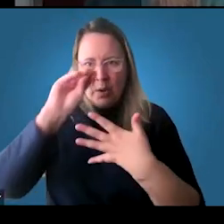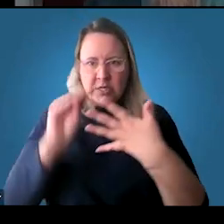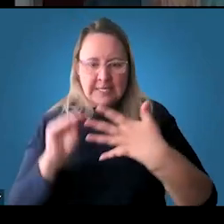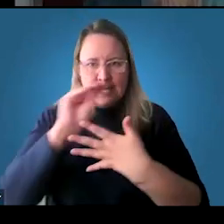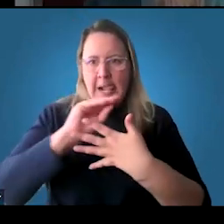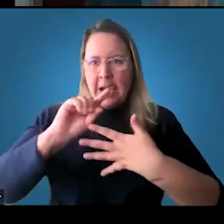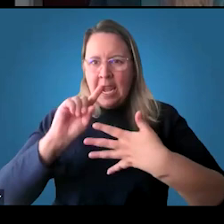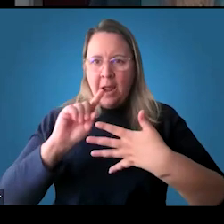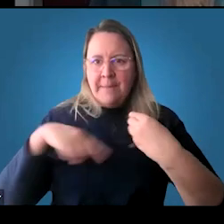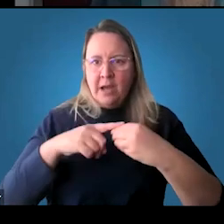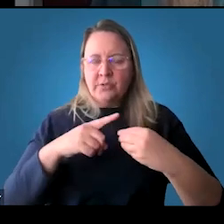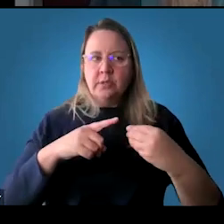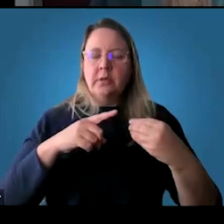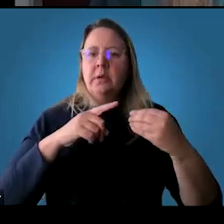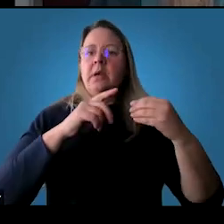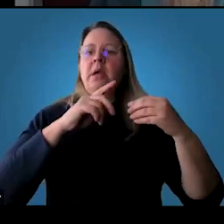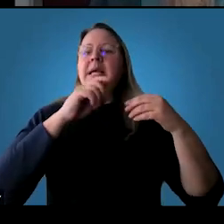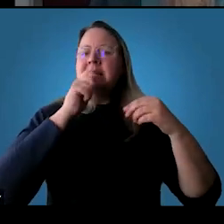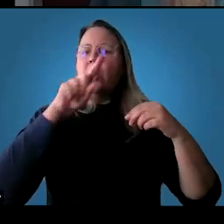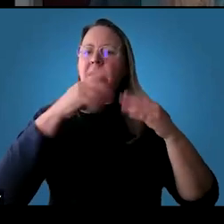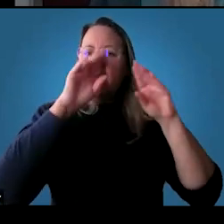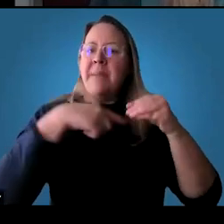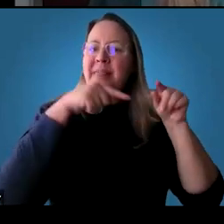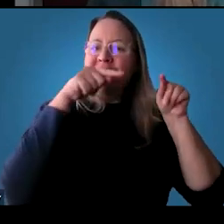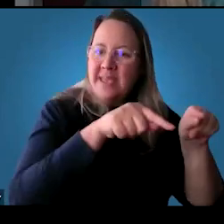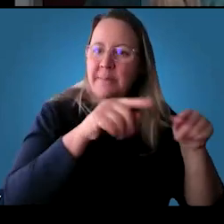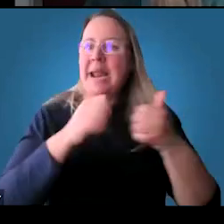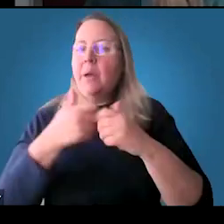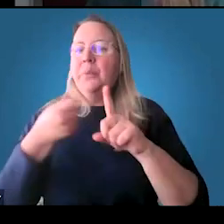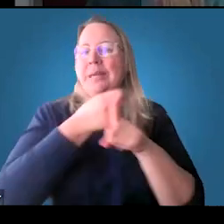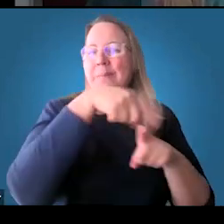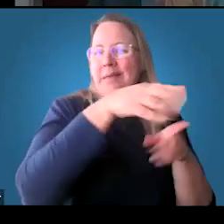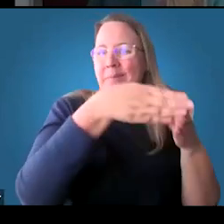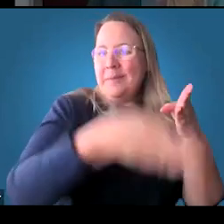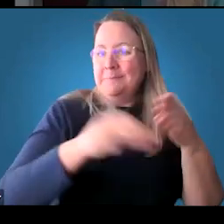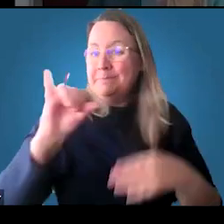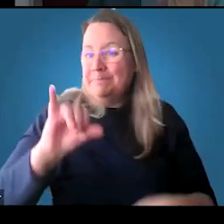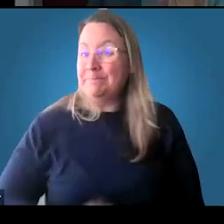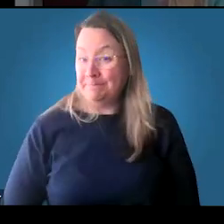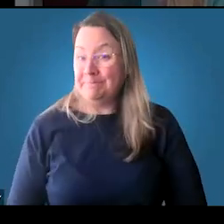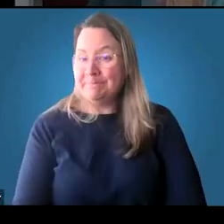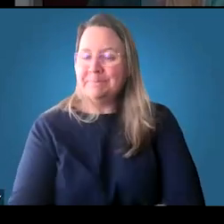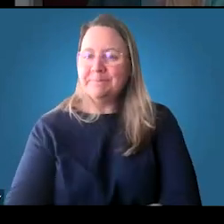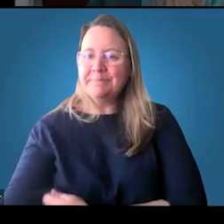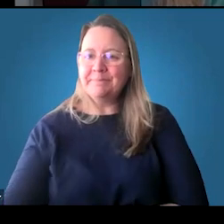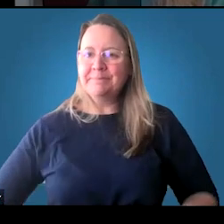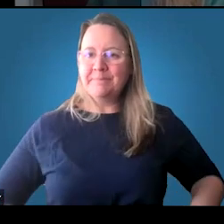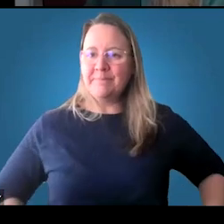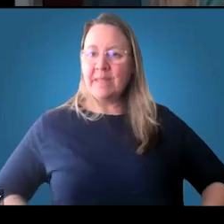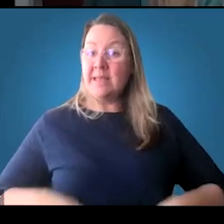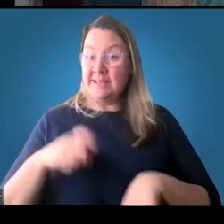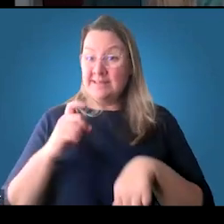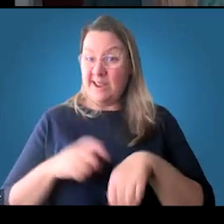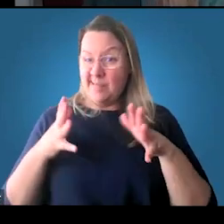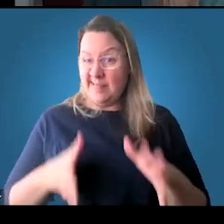just data that is about the folks who are impacted by our work. Okay, so in the time that we have